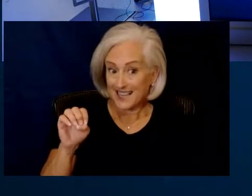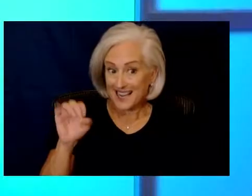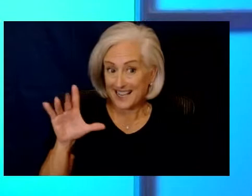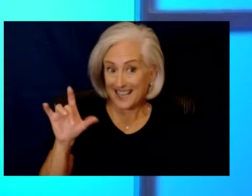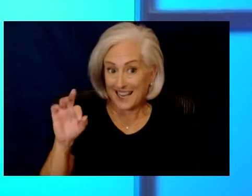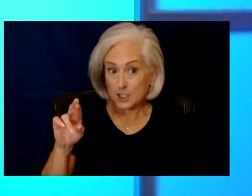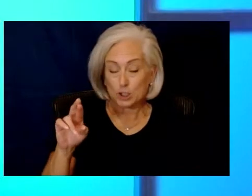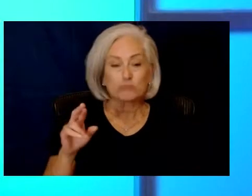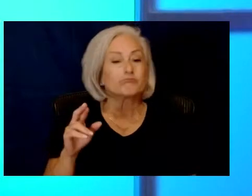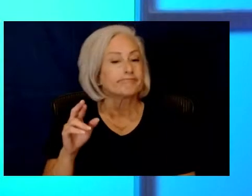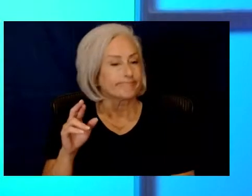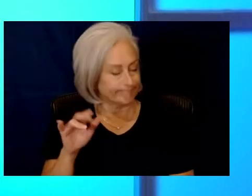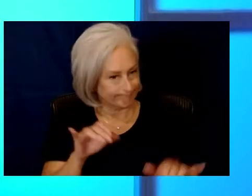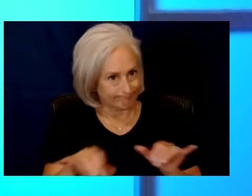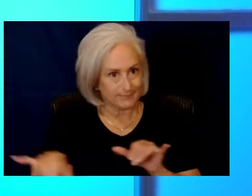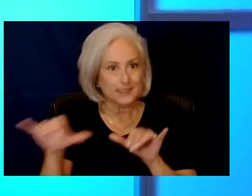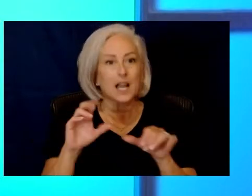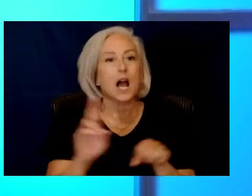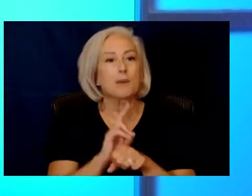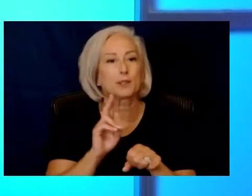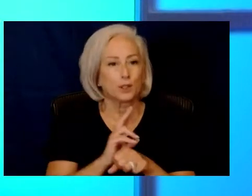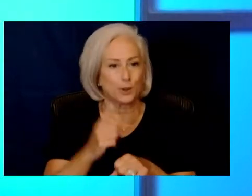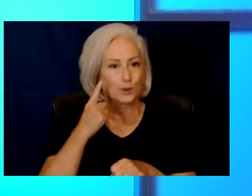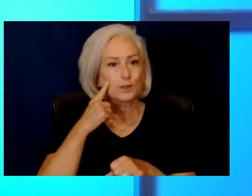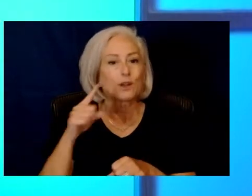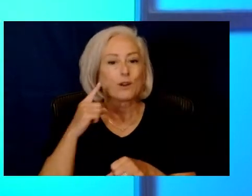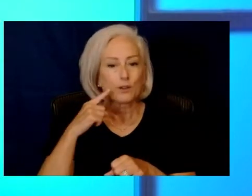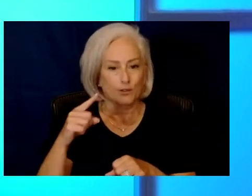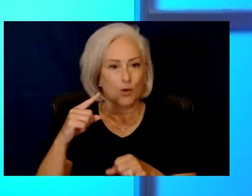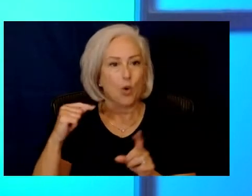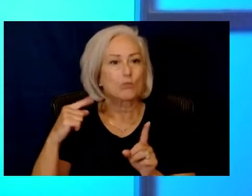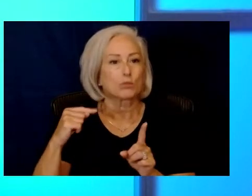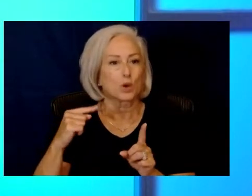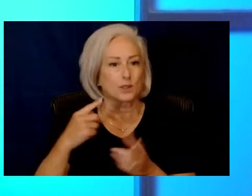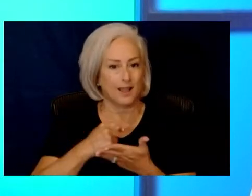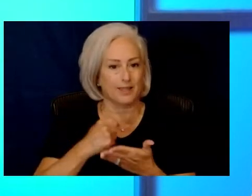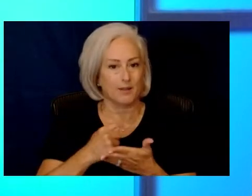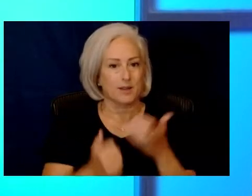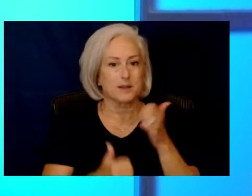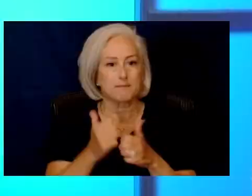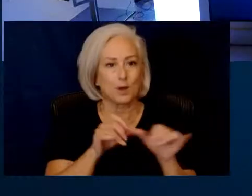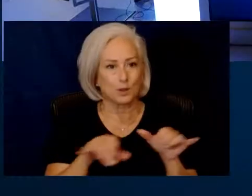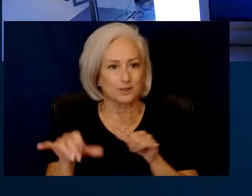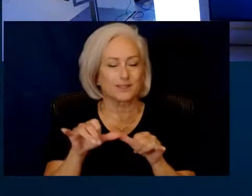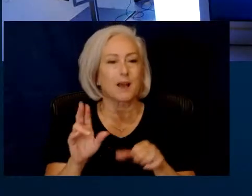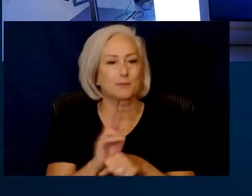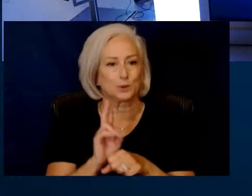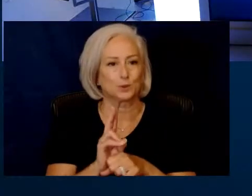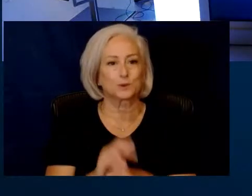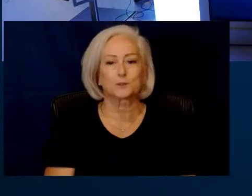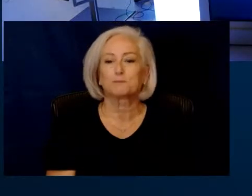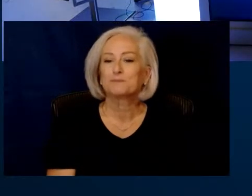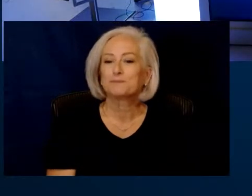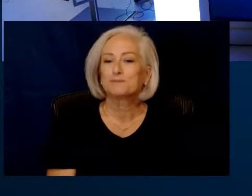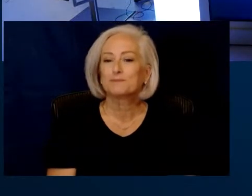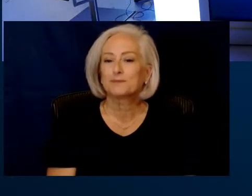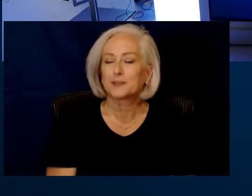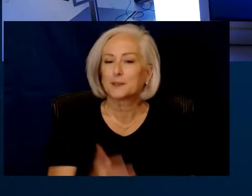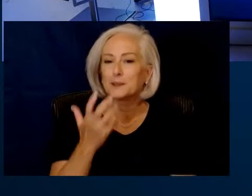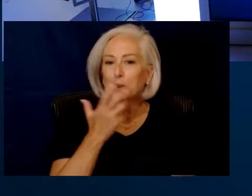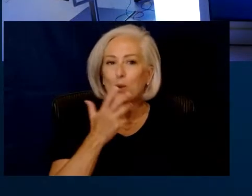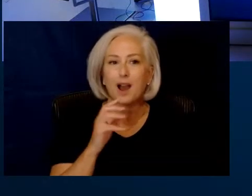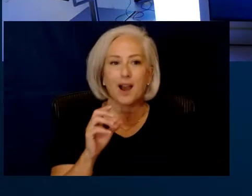commonly for prostate cancer. It's probably one of the most common conditions treated with proton therapy. Alexis. Wow, the viewers are